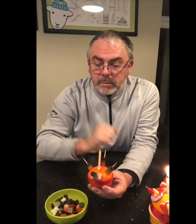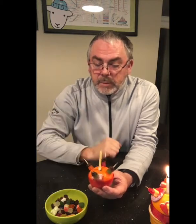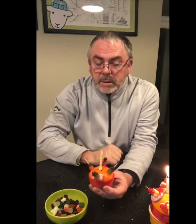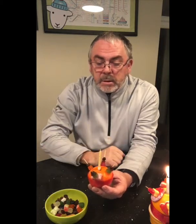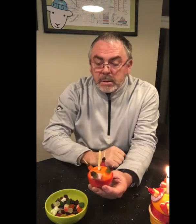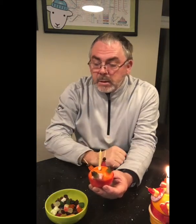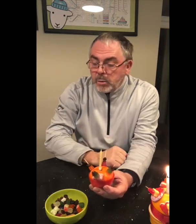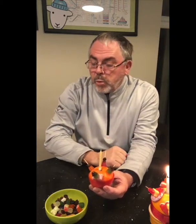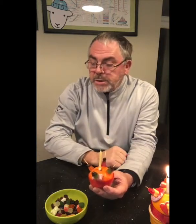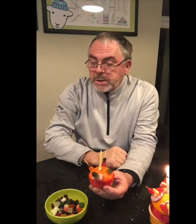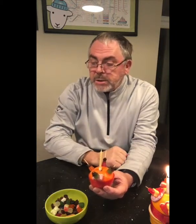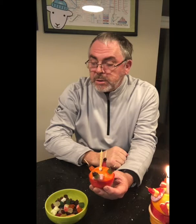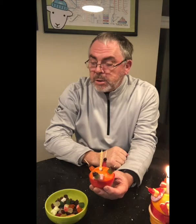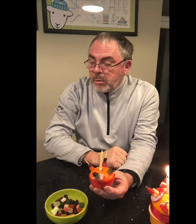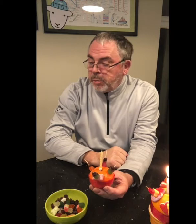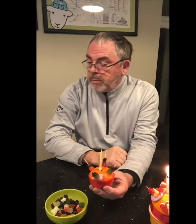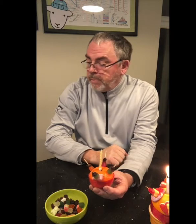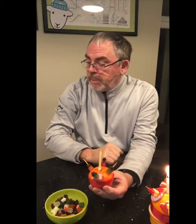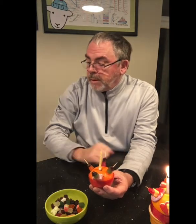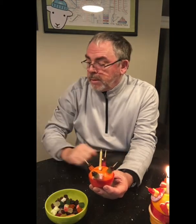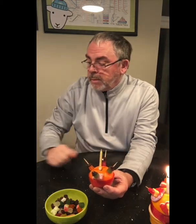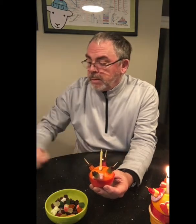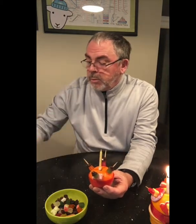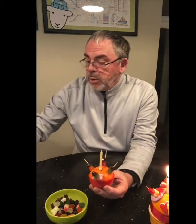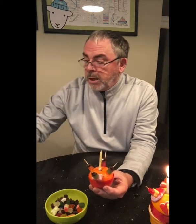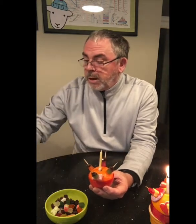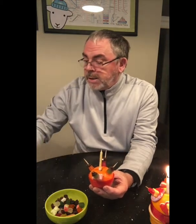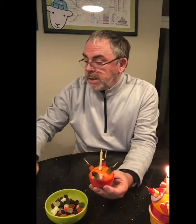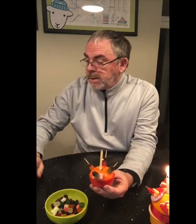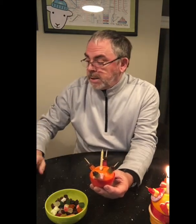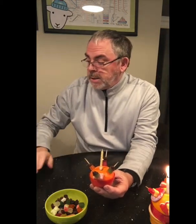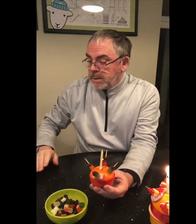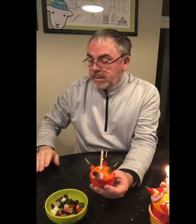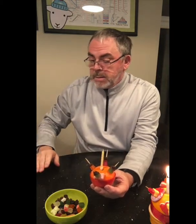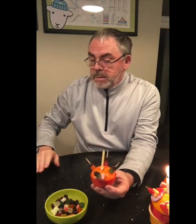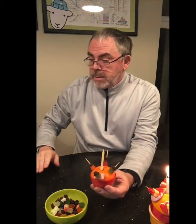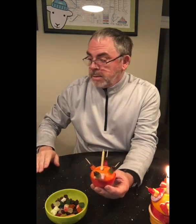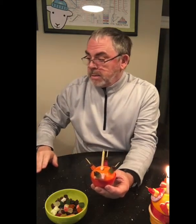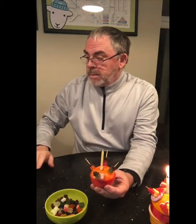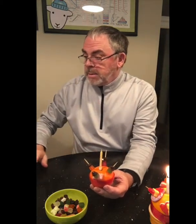Okay, and once it's on top, we light it.